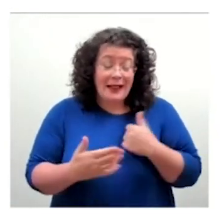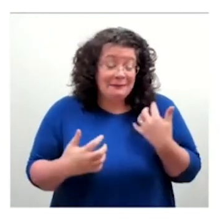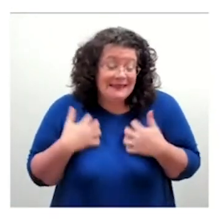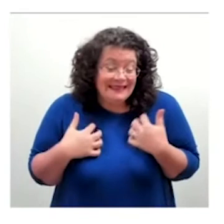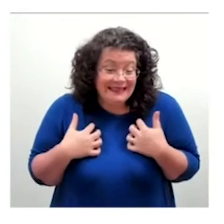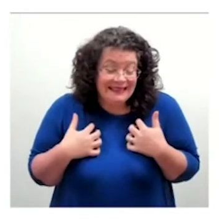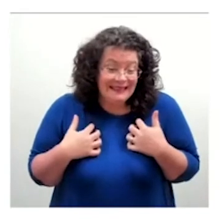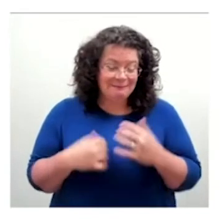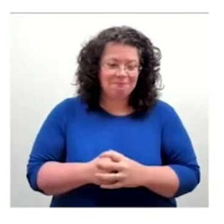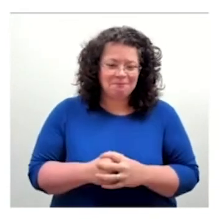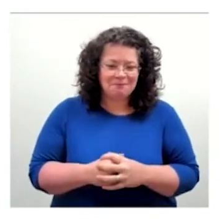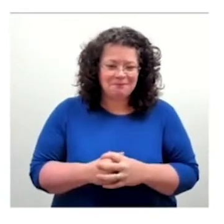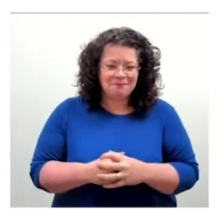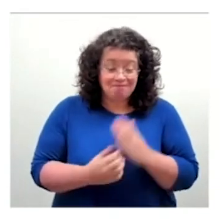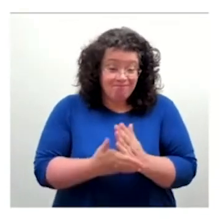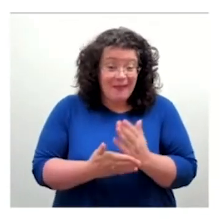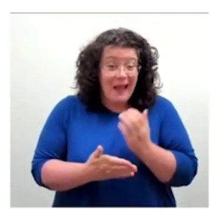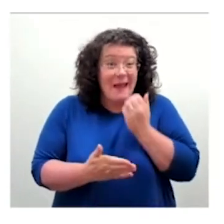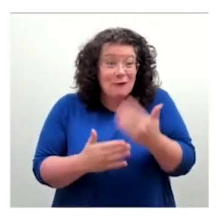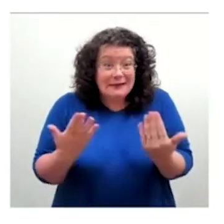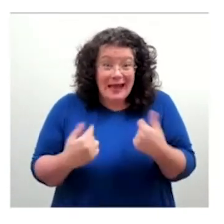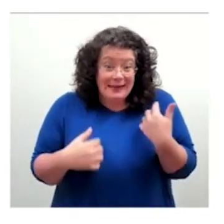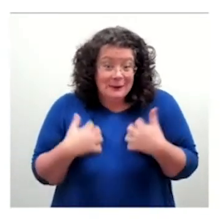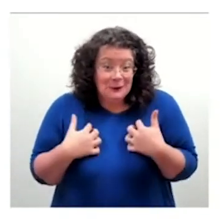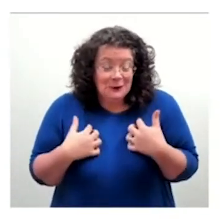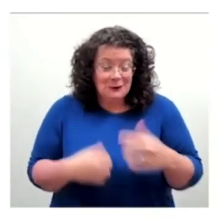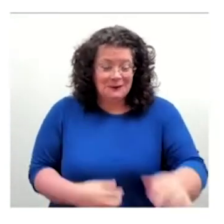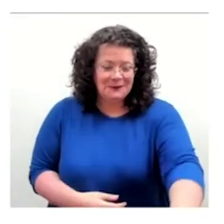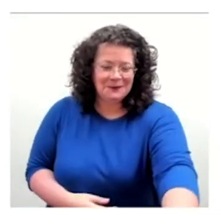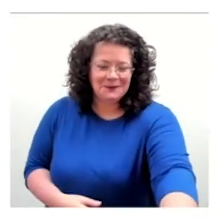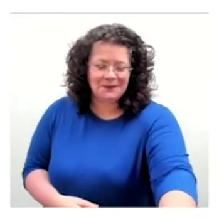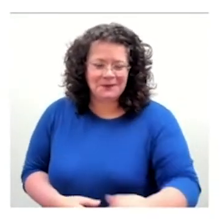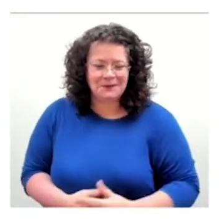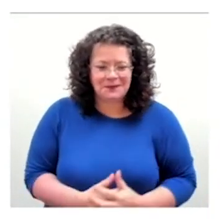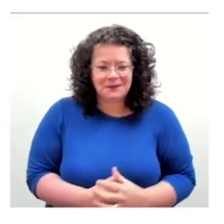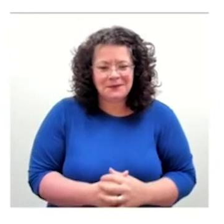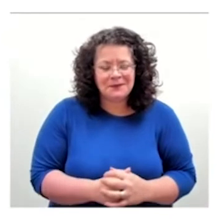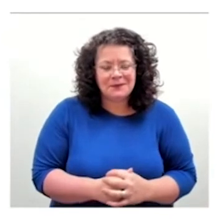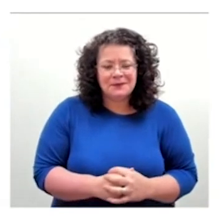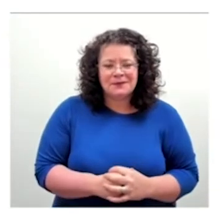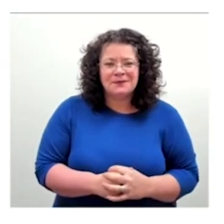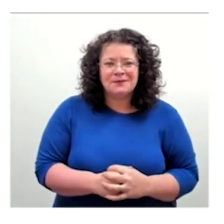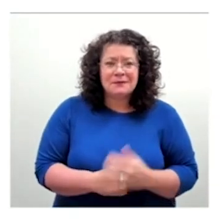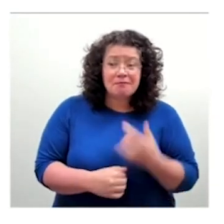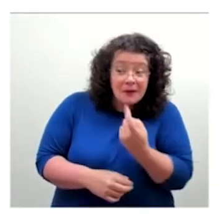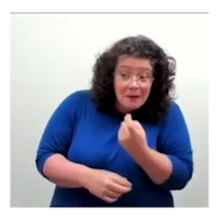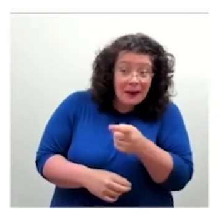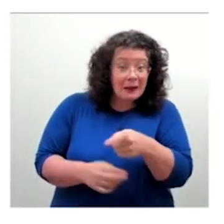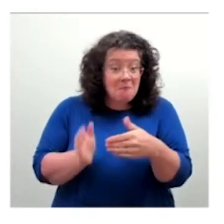I'm excited to see what happens in the coming months and years. I'm mindful that this is not the year that any of us